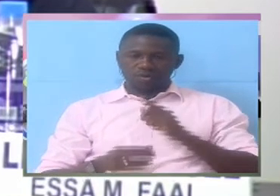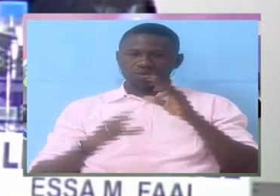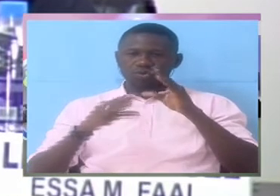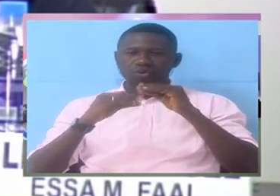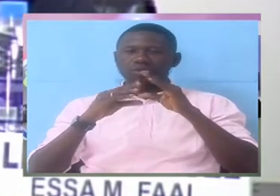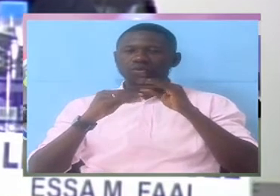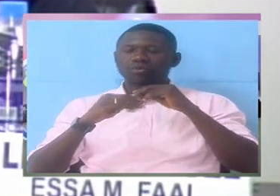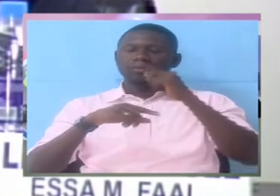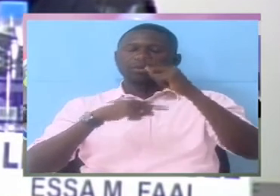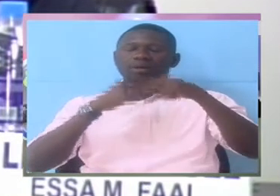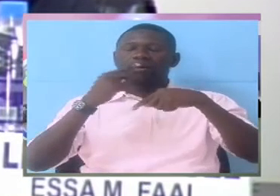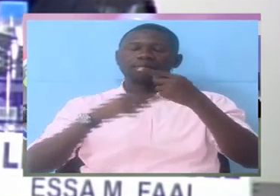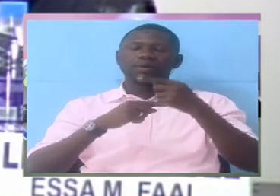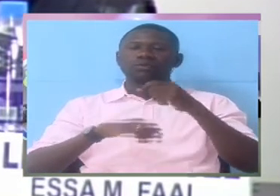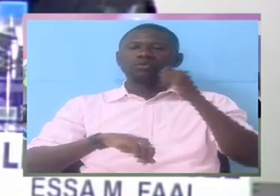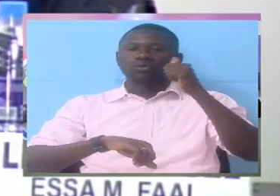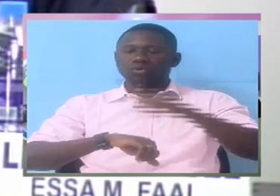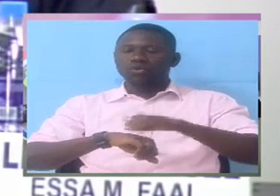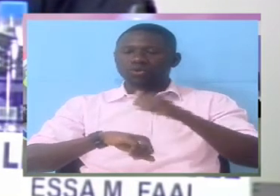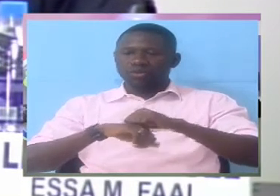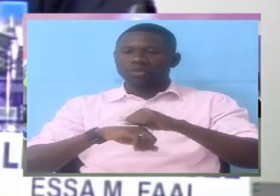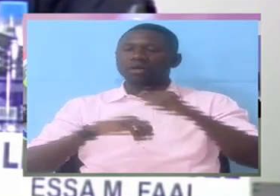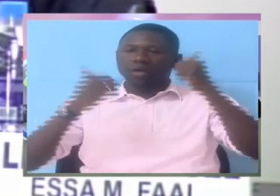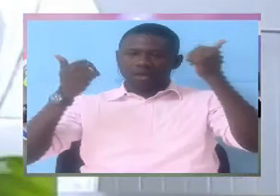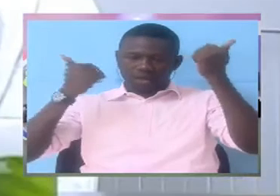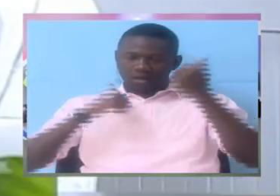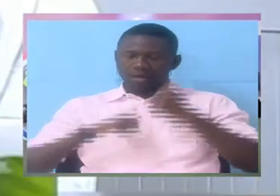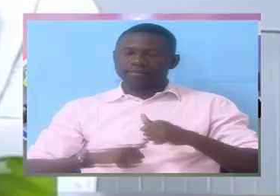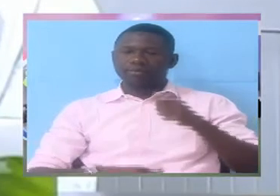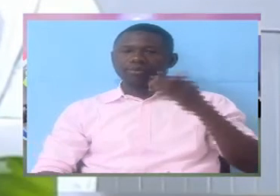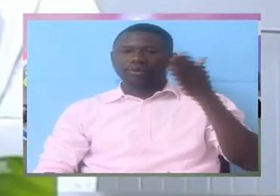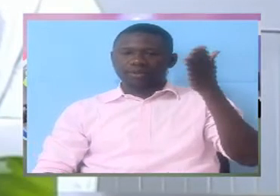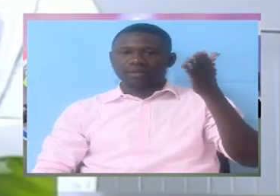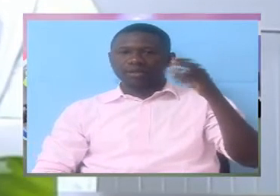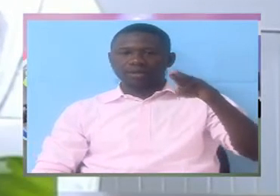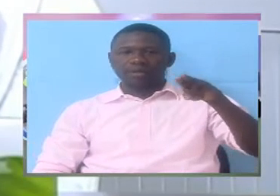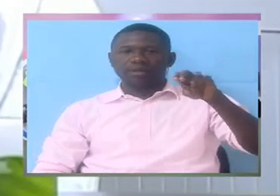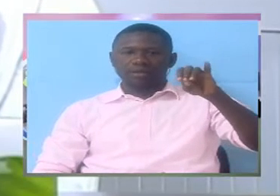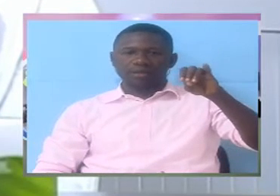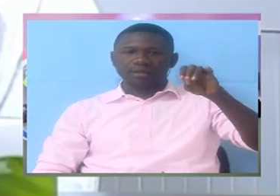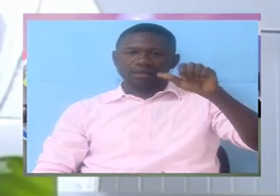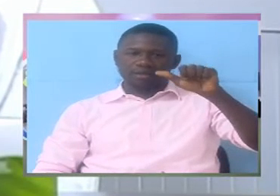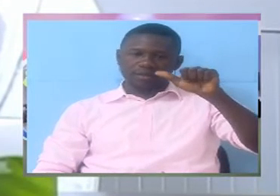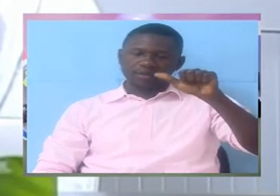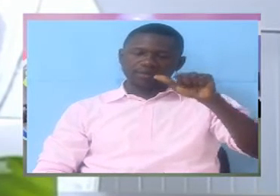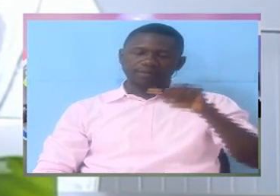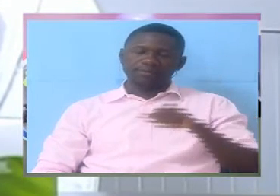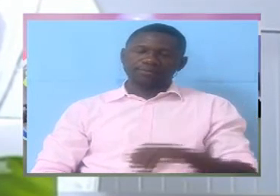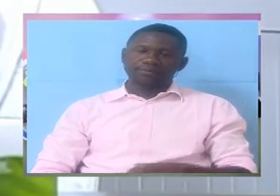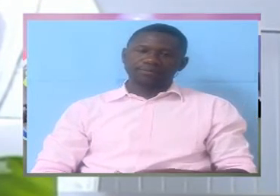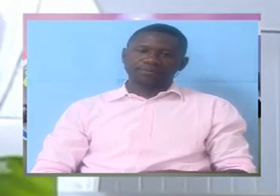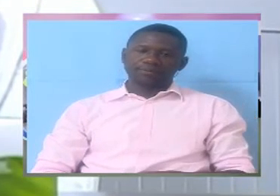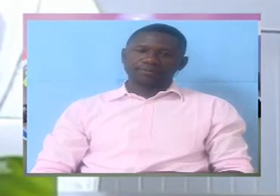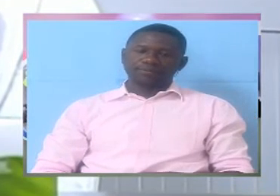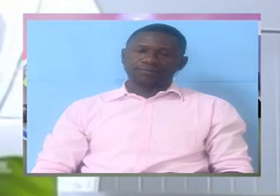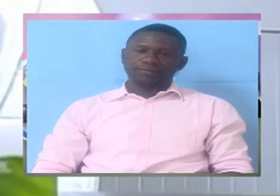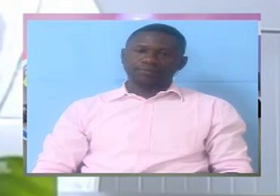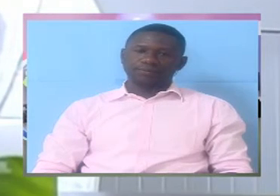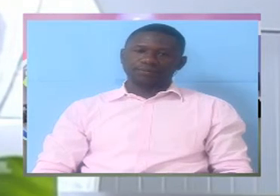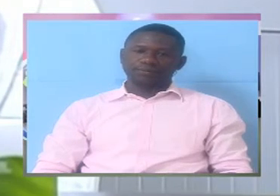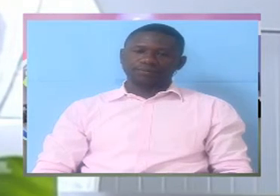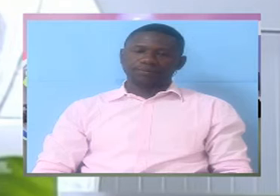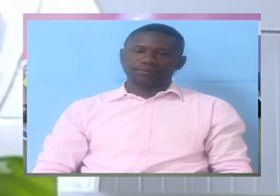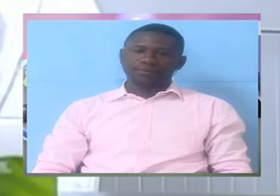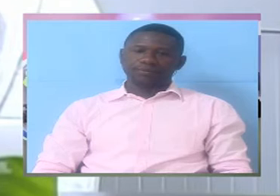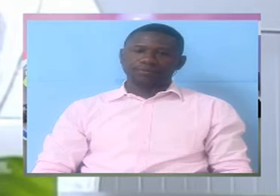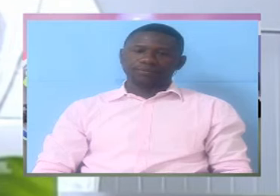the tortures that we are going on at the NIA. Ntaratadiamolo kula meyalonku tajireya le meyalonku wala kakenu